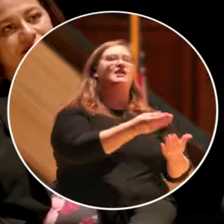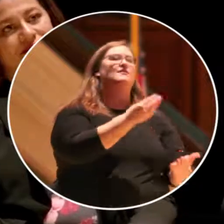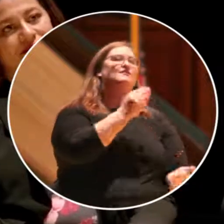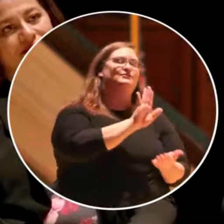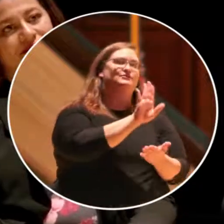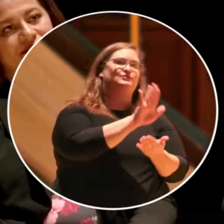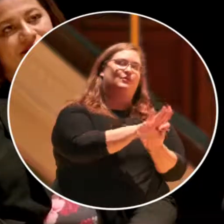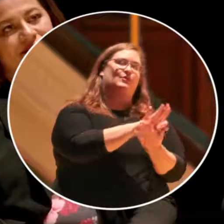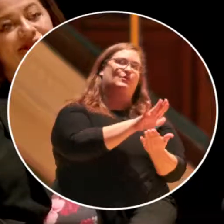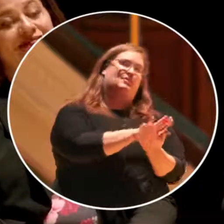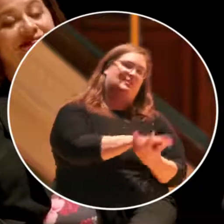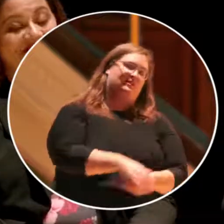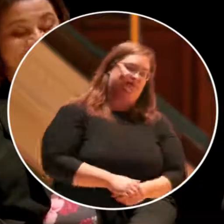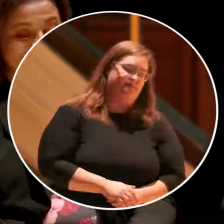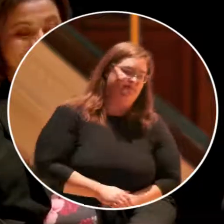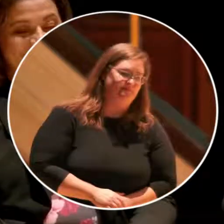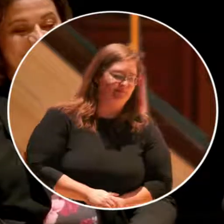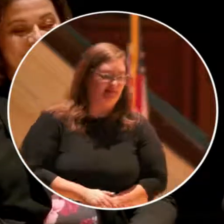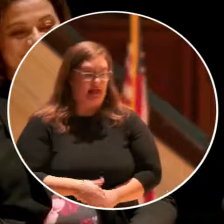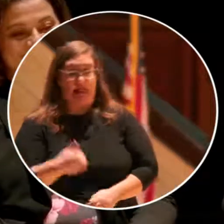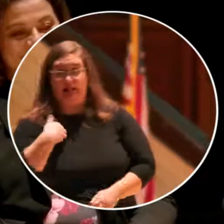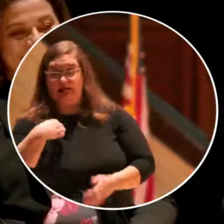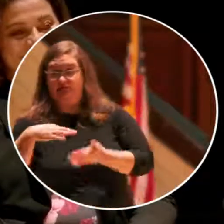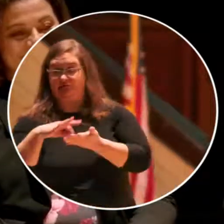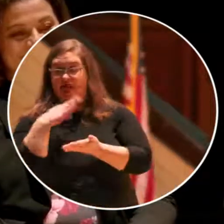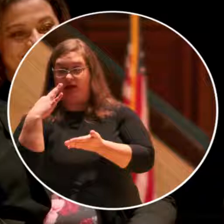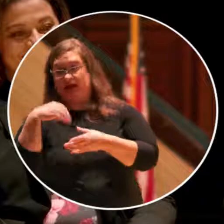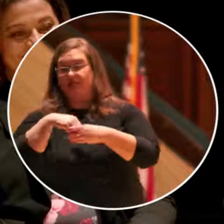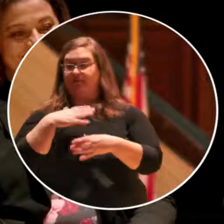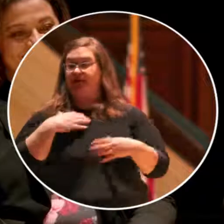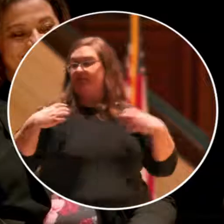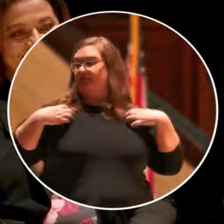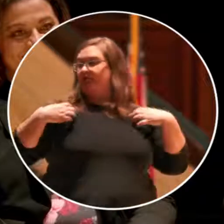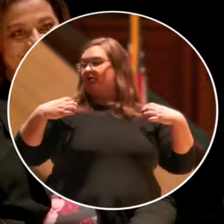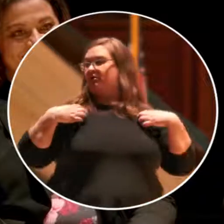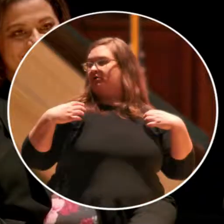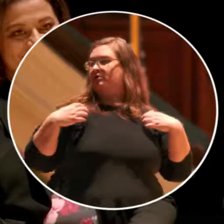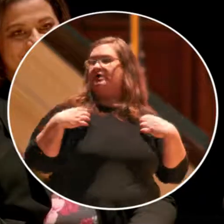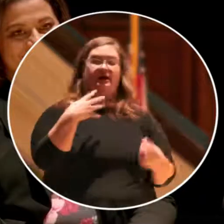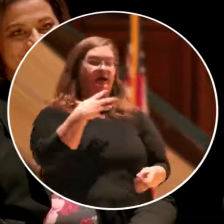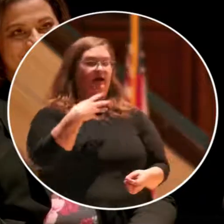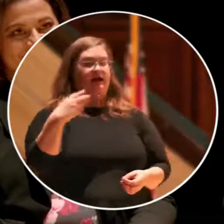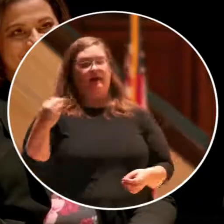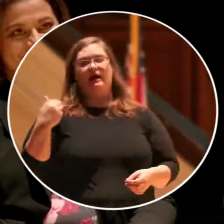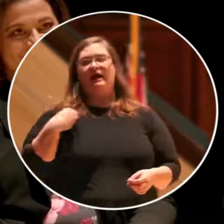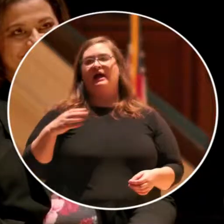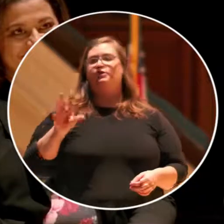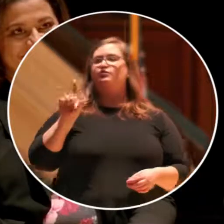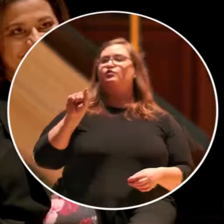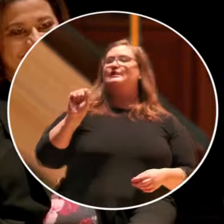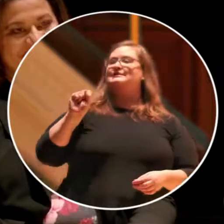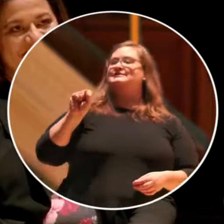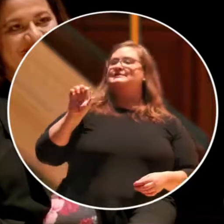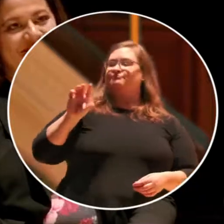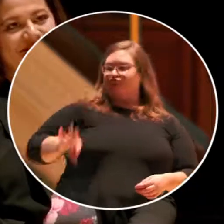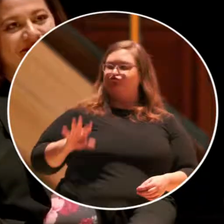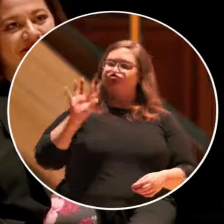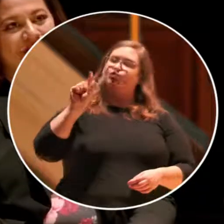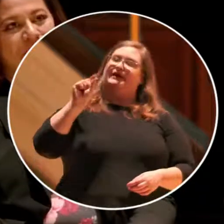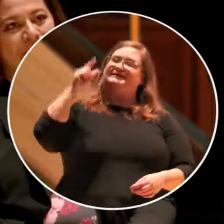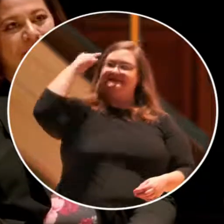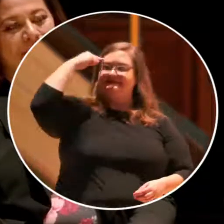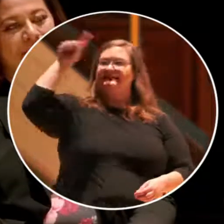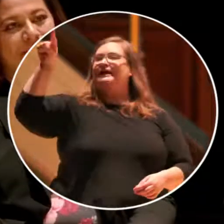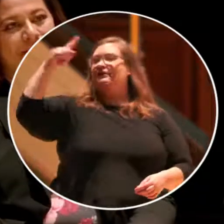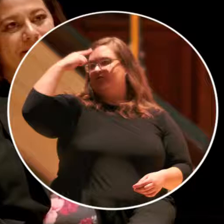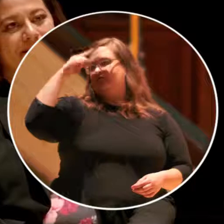my pre-packed backpack, and 25 cents for ice cream in the lower pocket of my backpack.